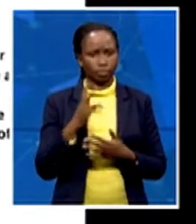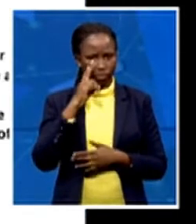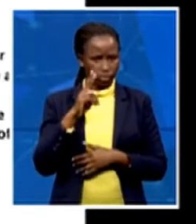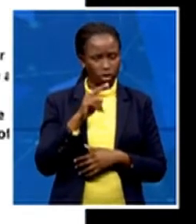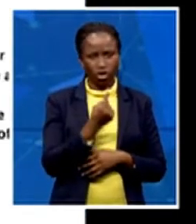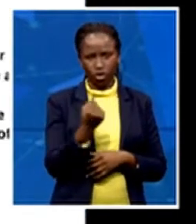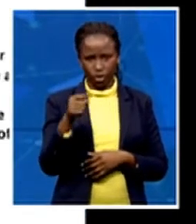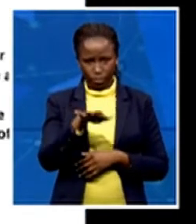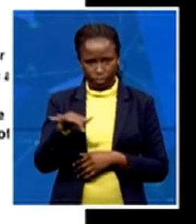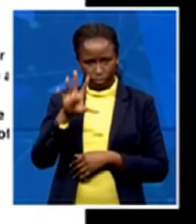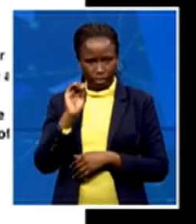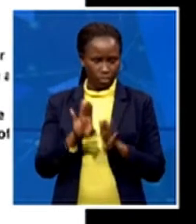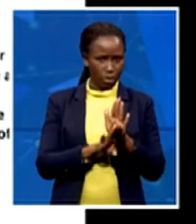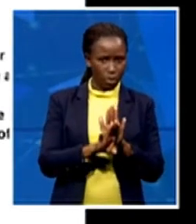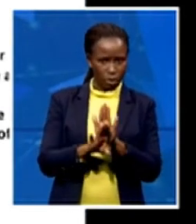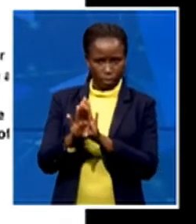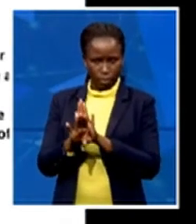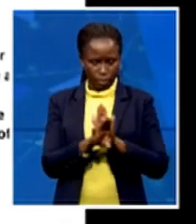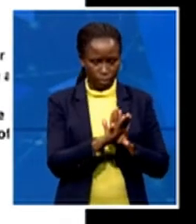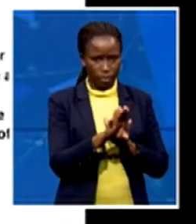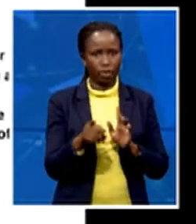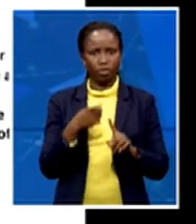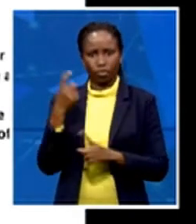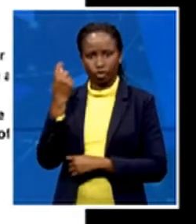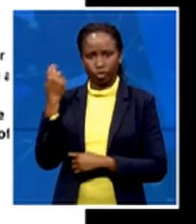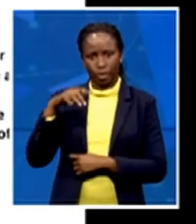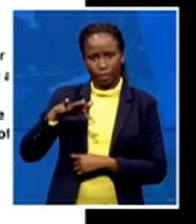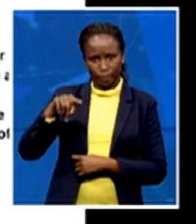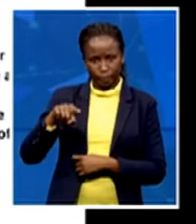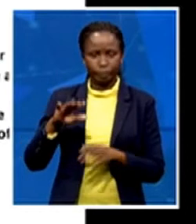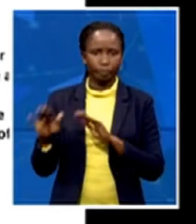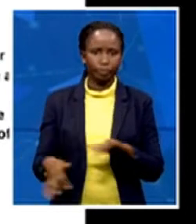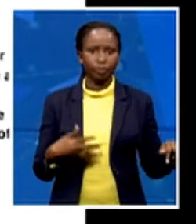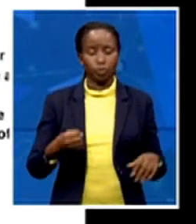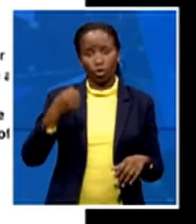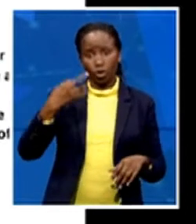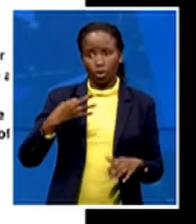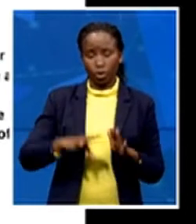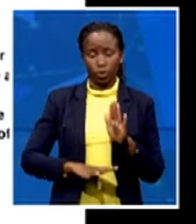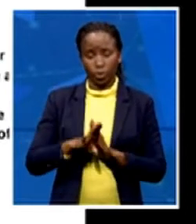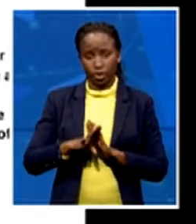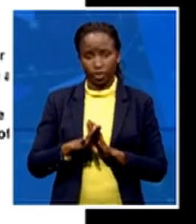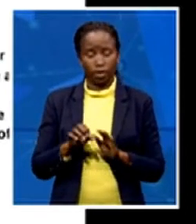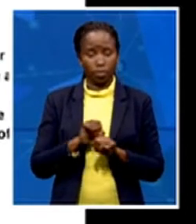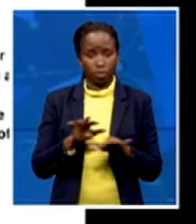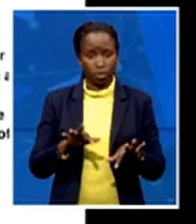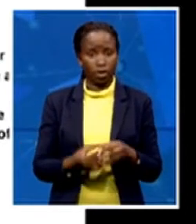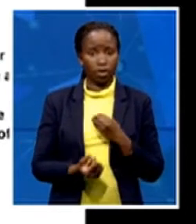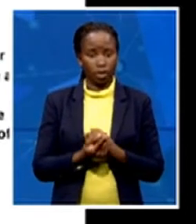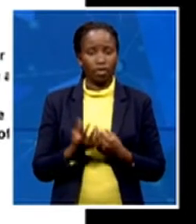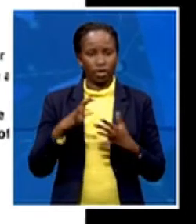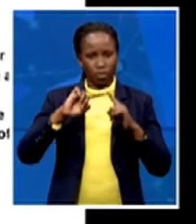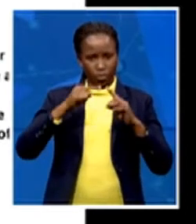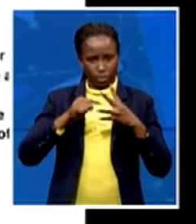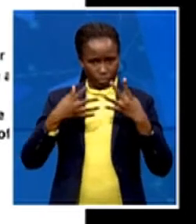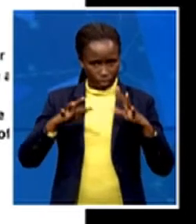across rural. So entering the third wave, just to make the point for you, we had a first wave